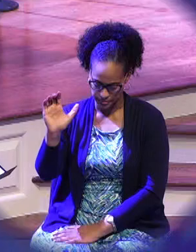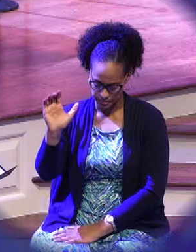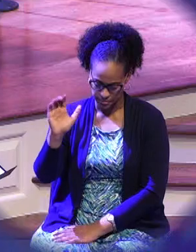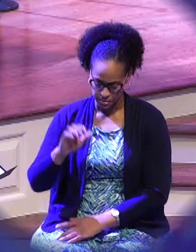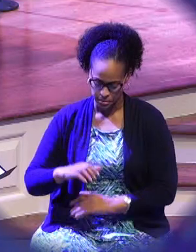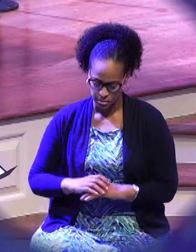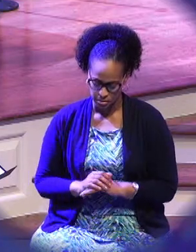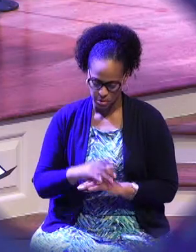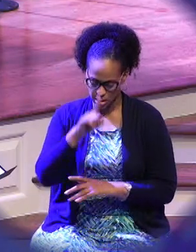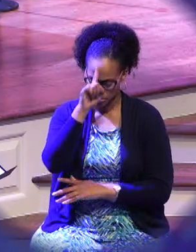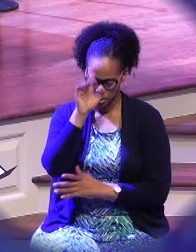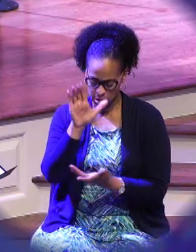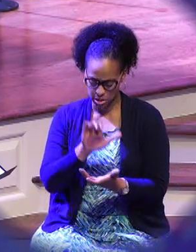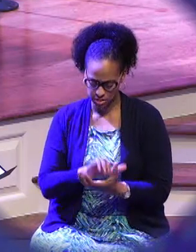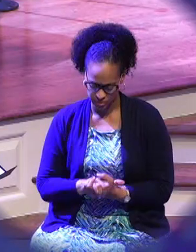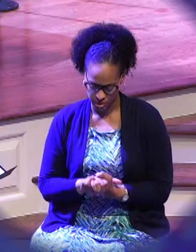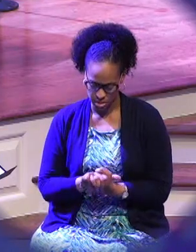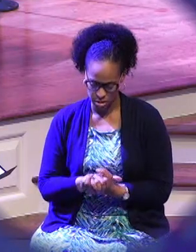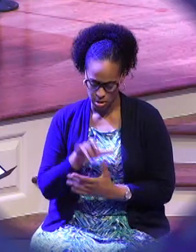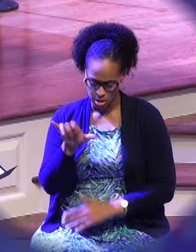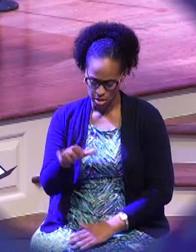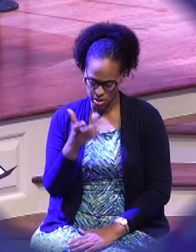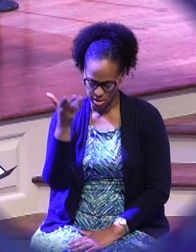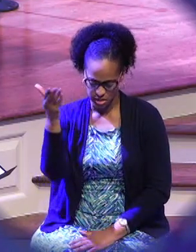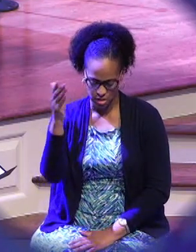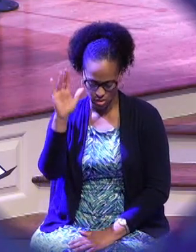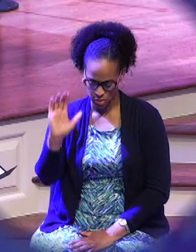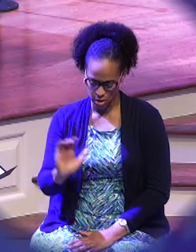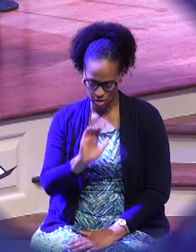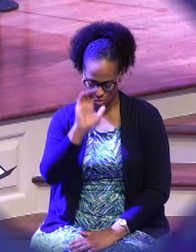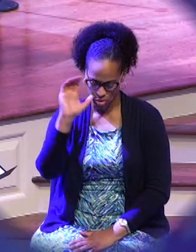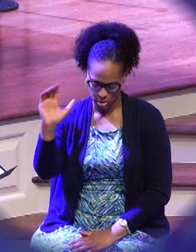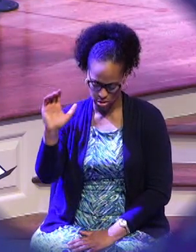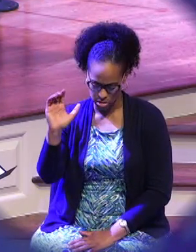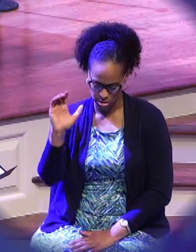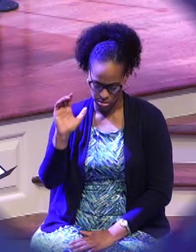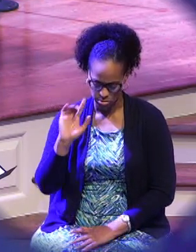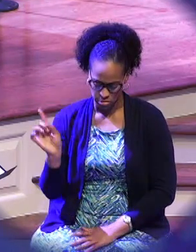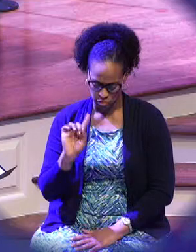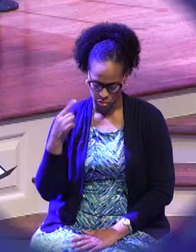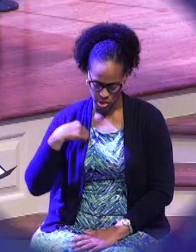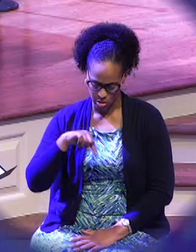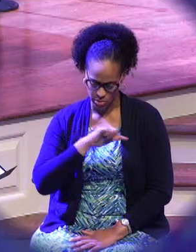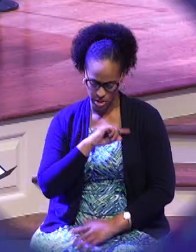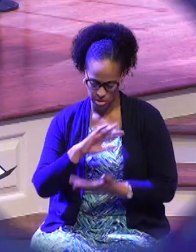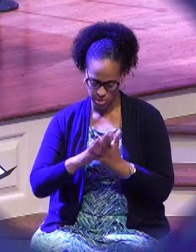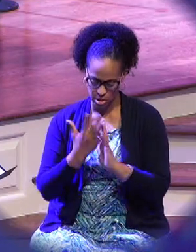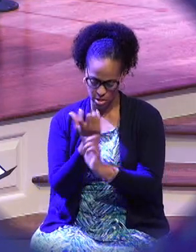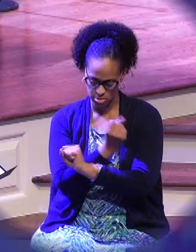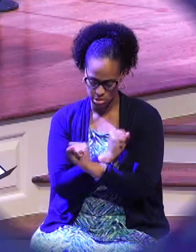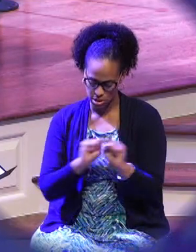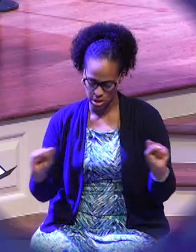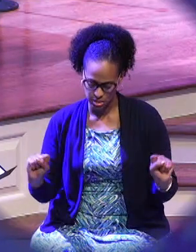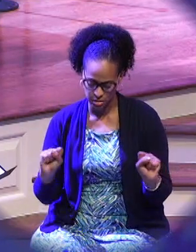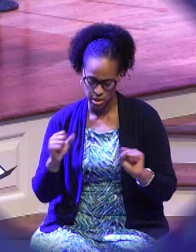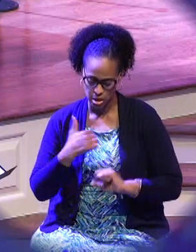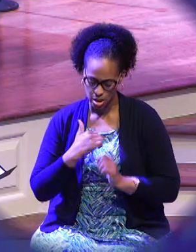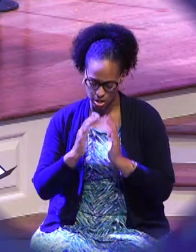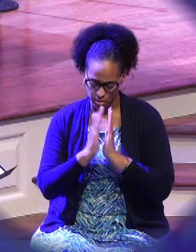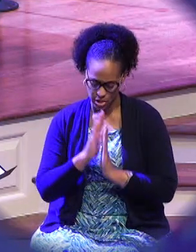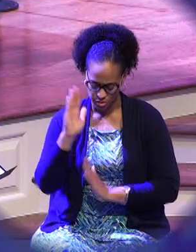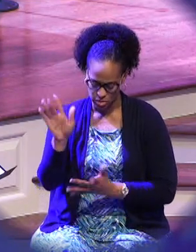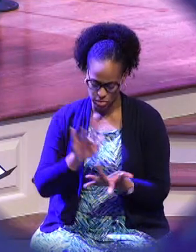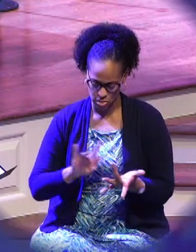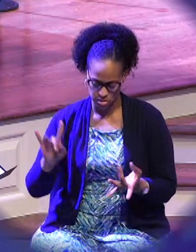and believing that there on that cross is where we are saved. Lord, I pray that your spirit